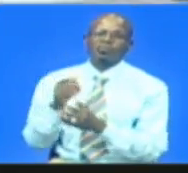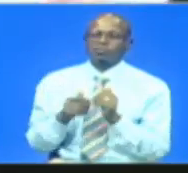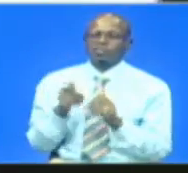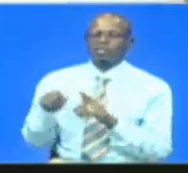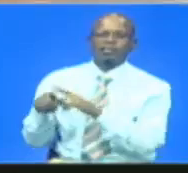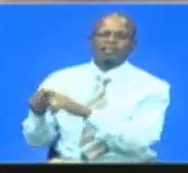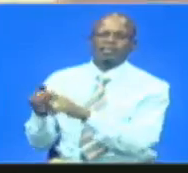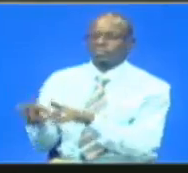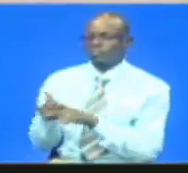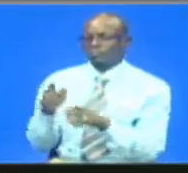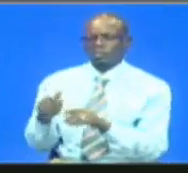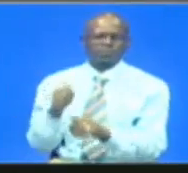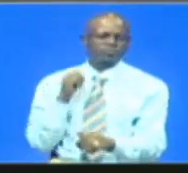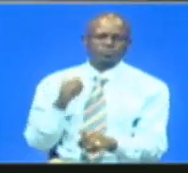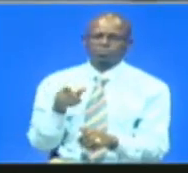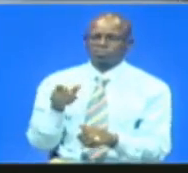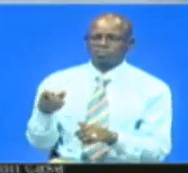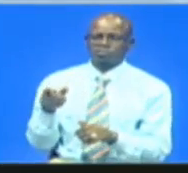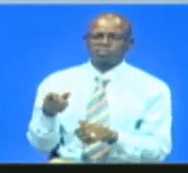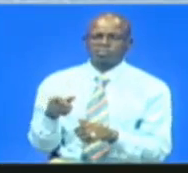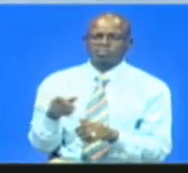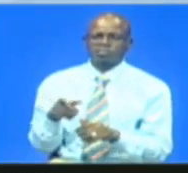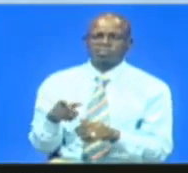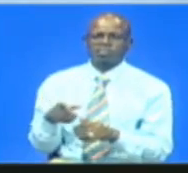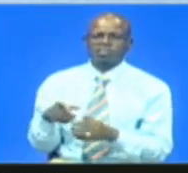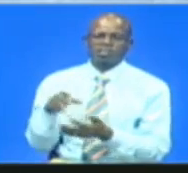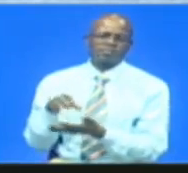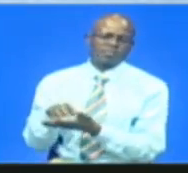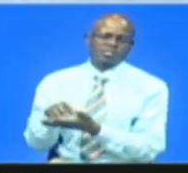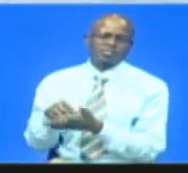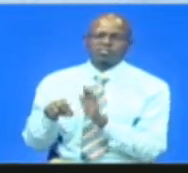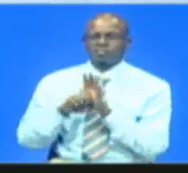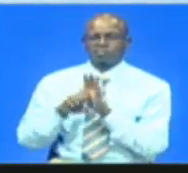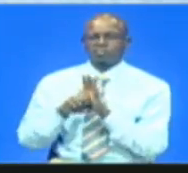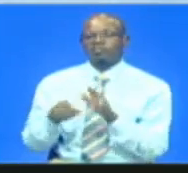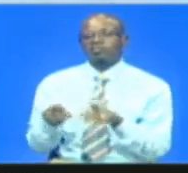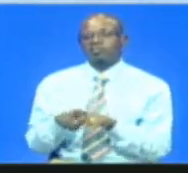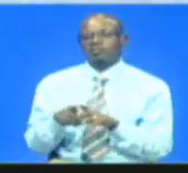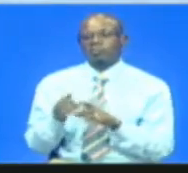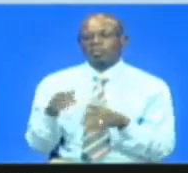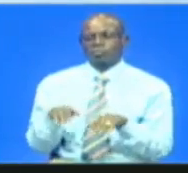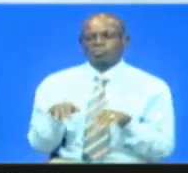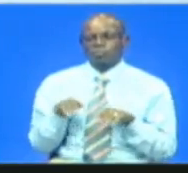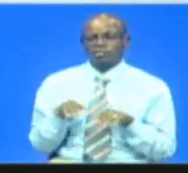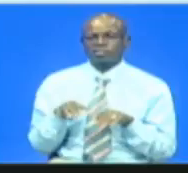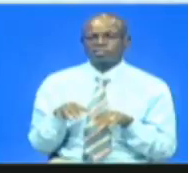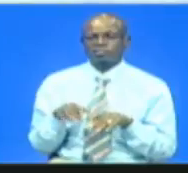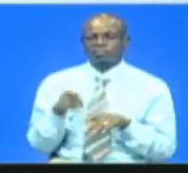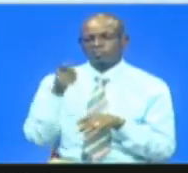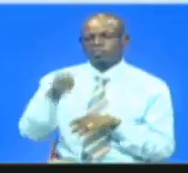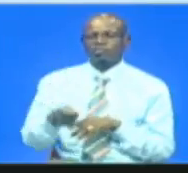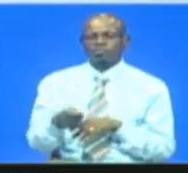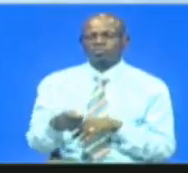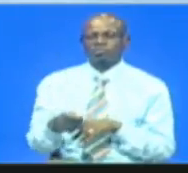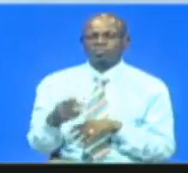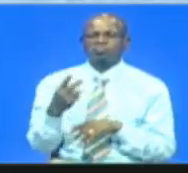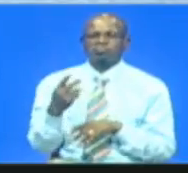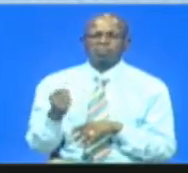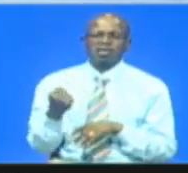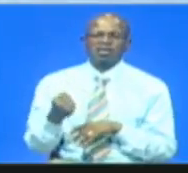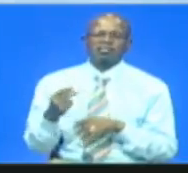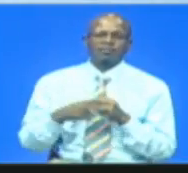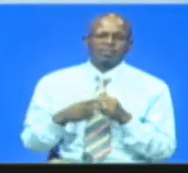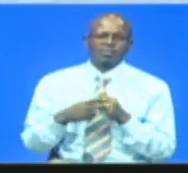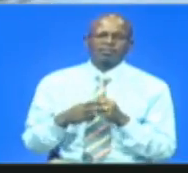held at Kericho GK prisons, awaiting bail ruling on the 7th of May. Helen Aura, NTV.